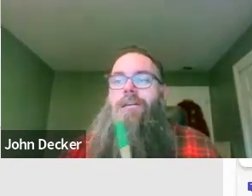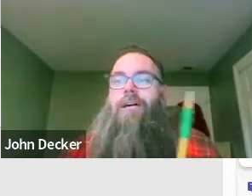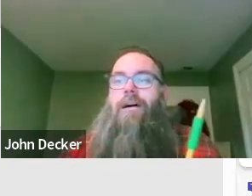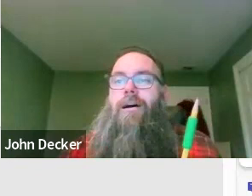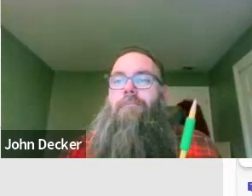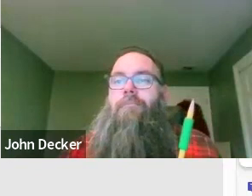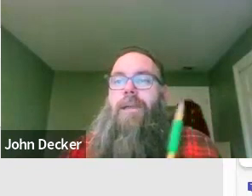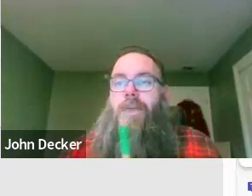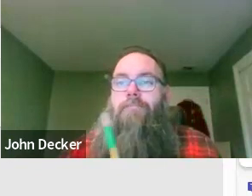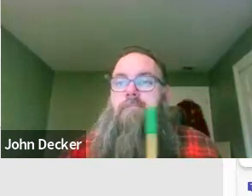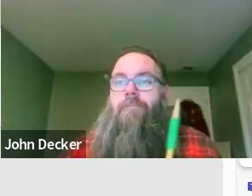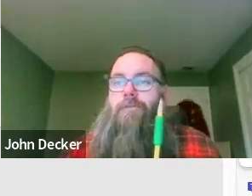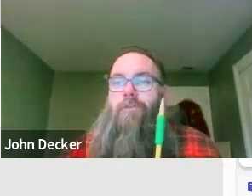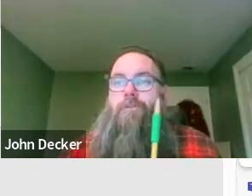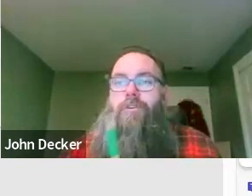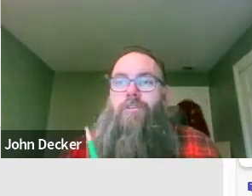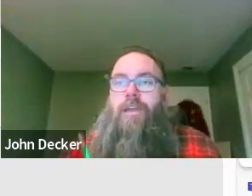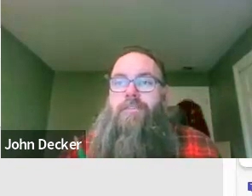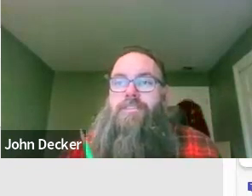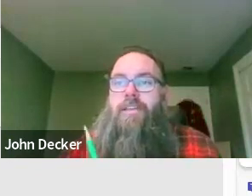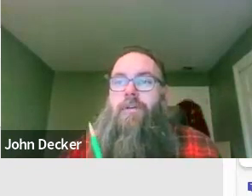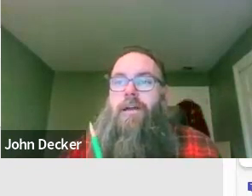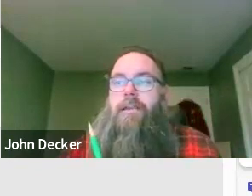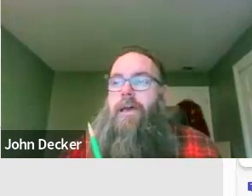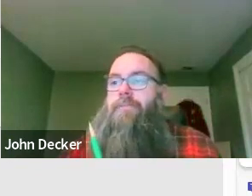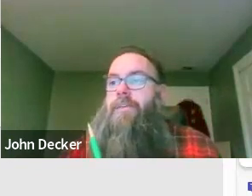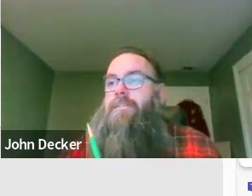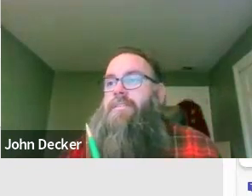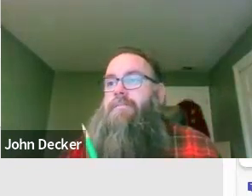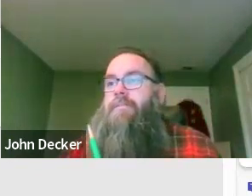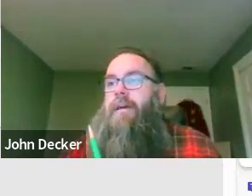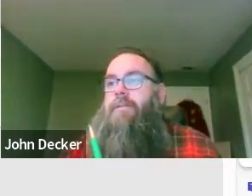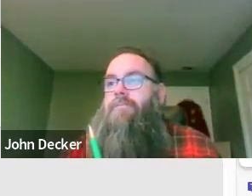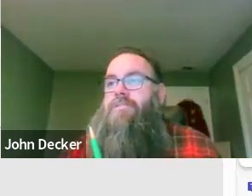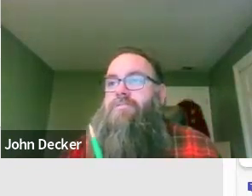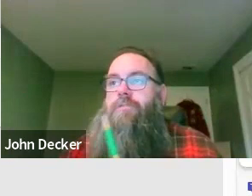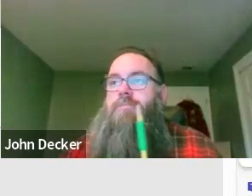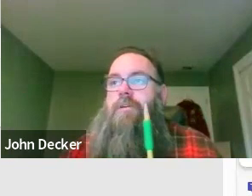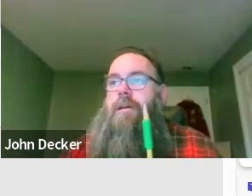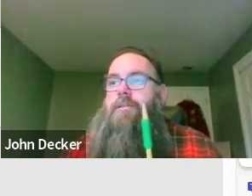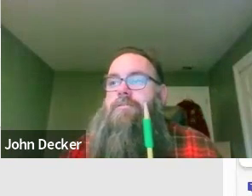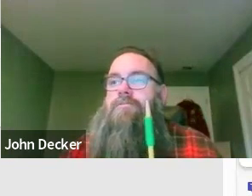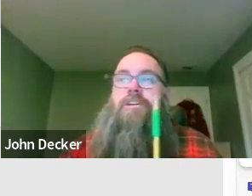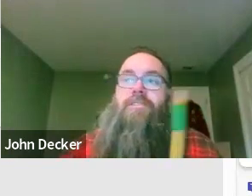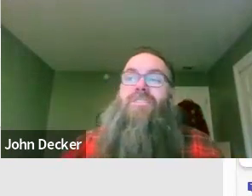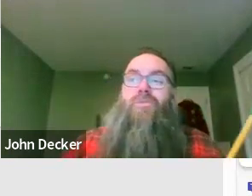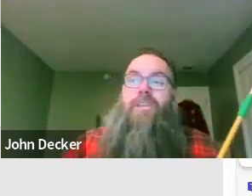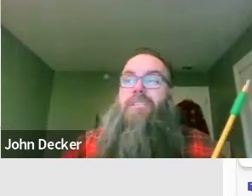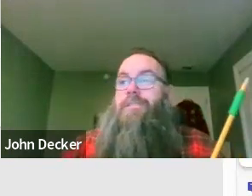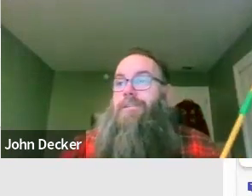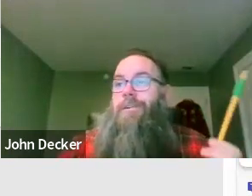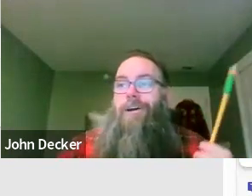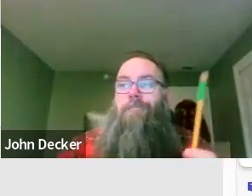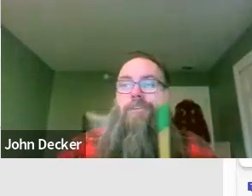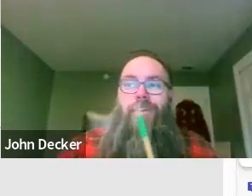well. Again, if you're familiar with kind of the statewide advocates, and there's some service providers, Lisa